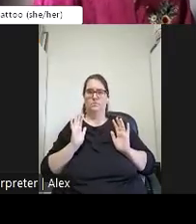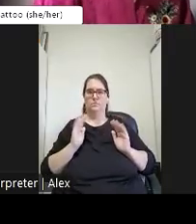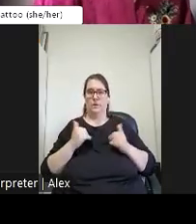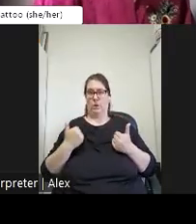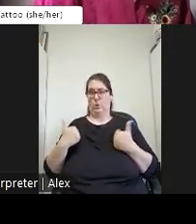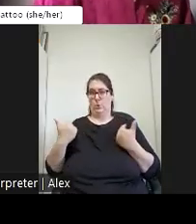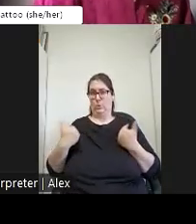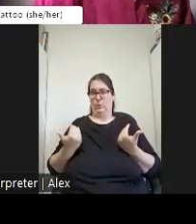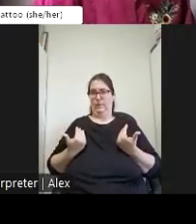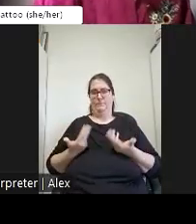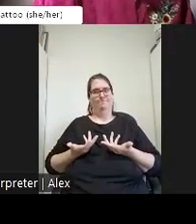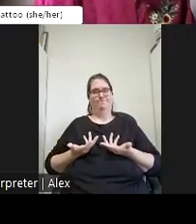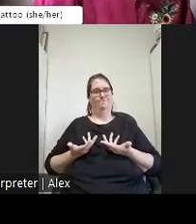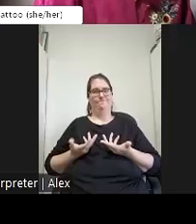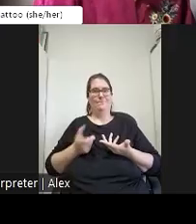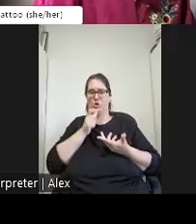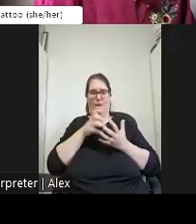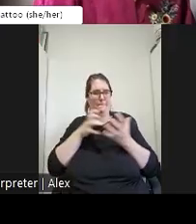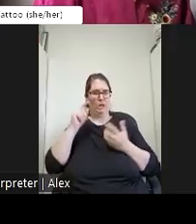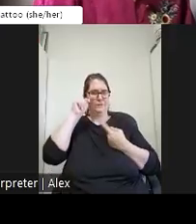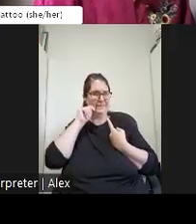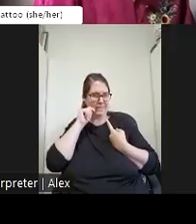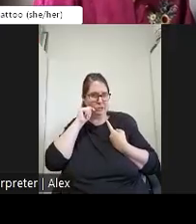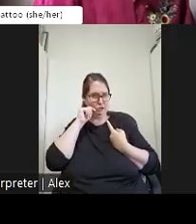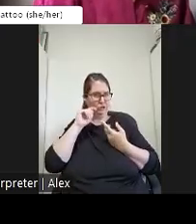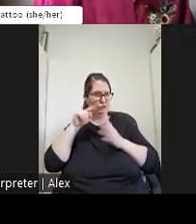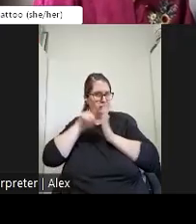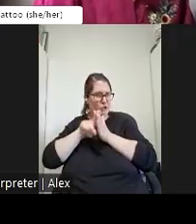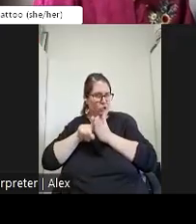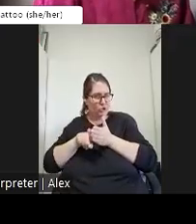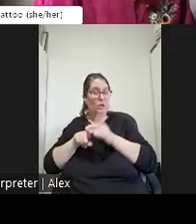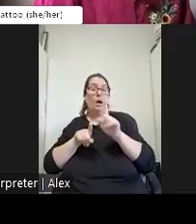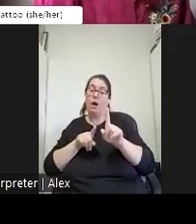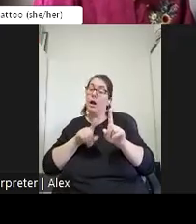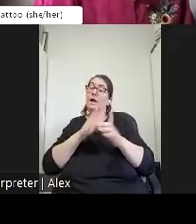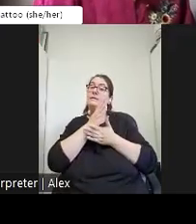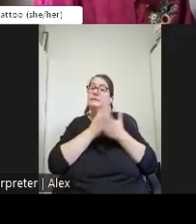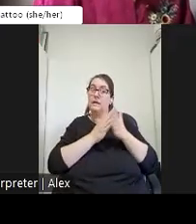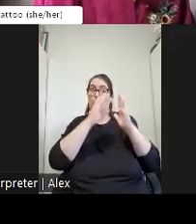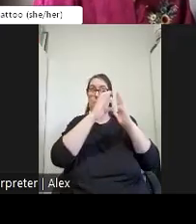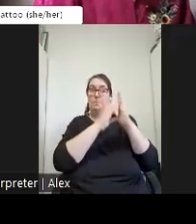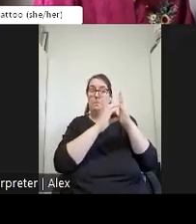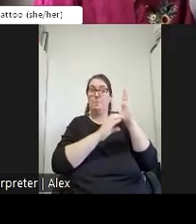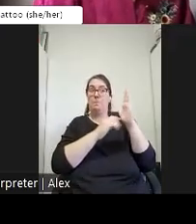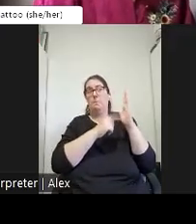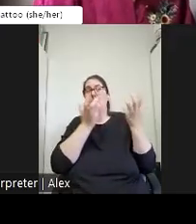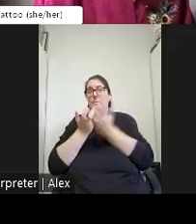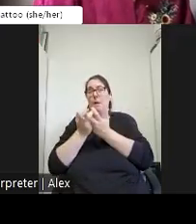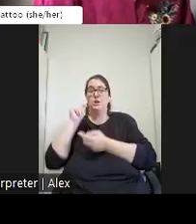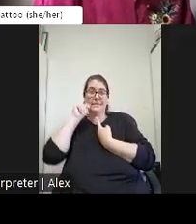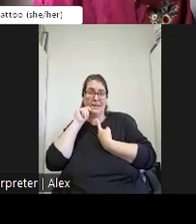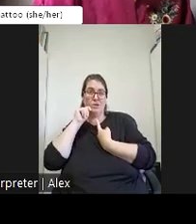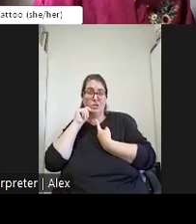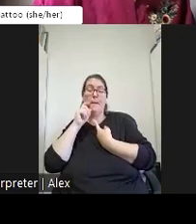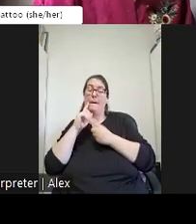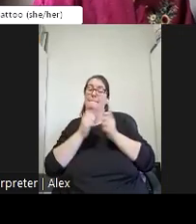of research for teenagers. However, there are aspects of the tool that are applicable as well for teenagers, but yeah, it's really